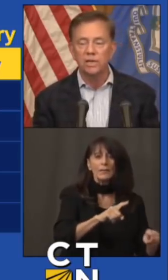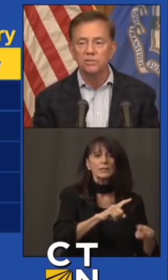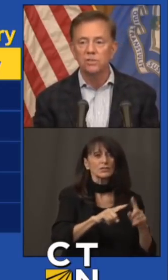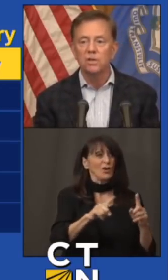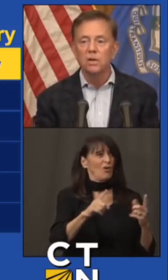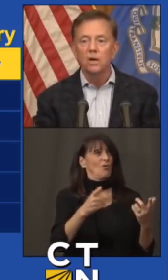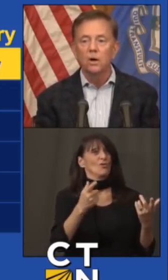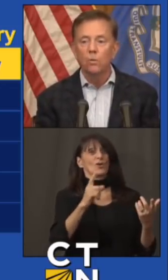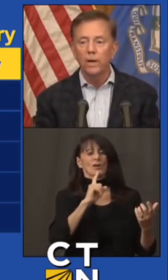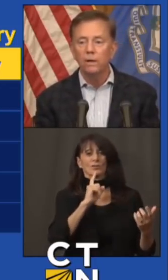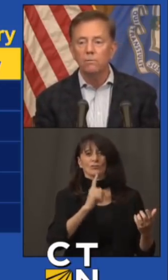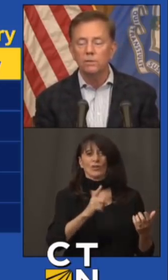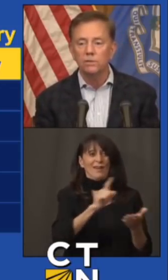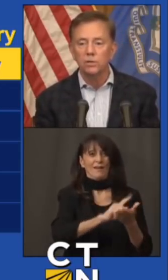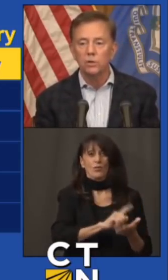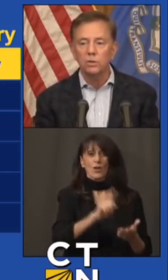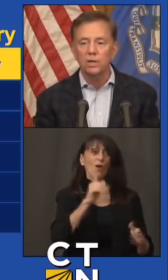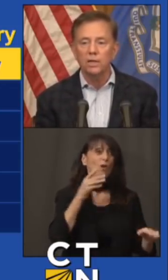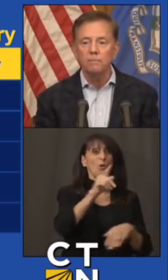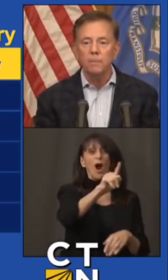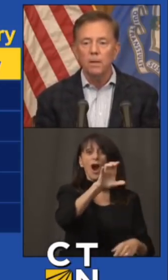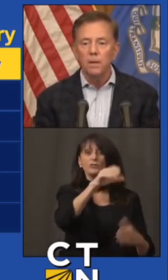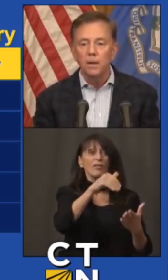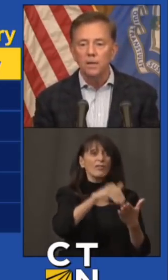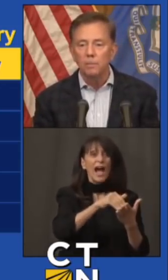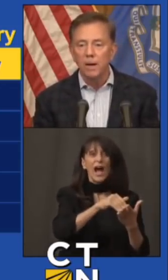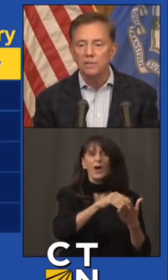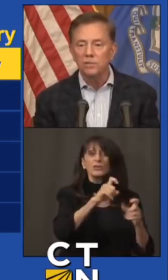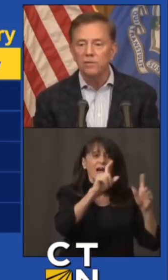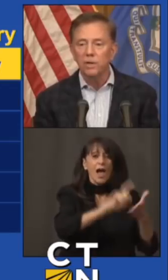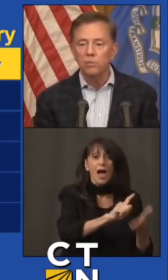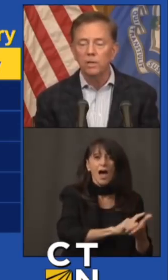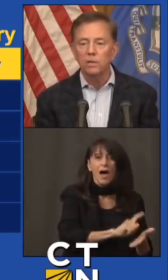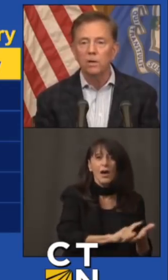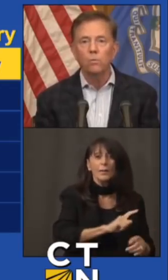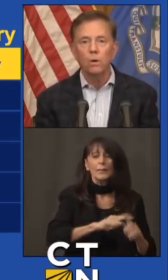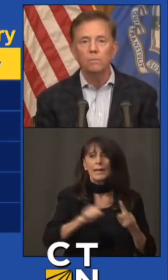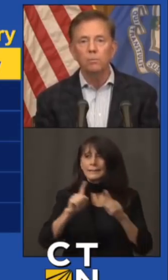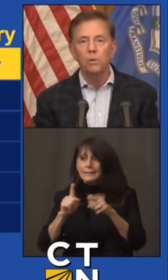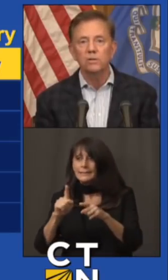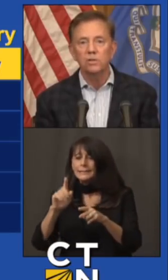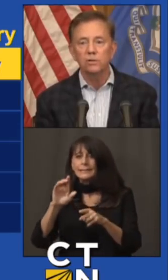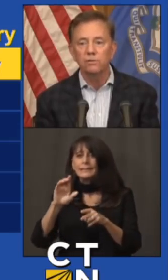100,000 tests a week, which is a good thing. The positivity rate, though,